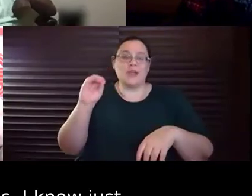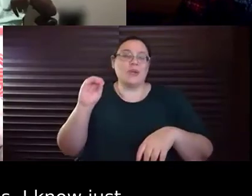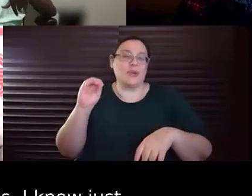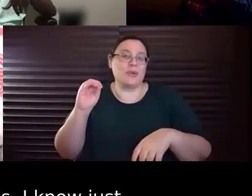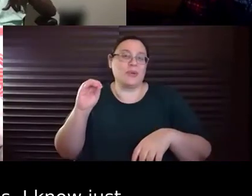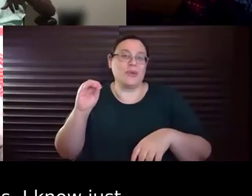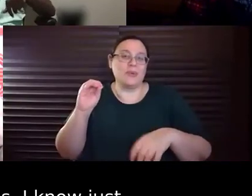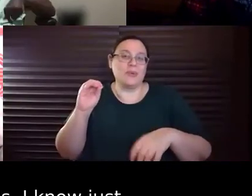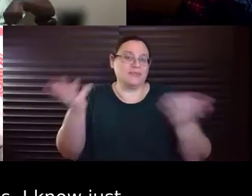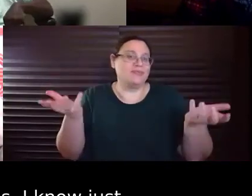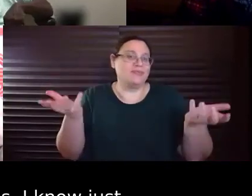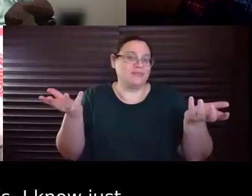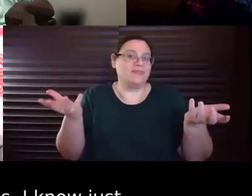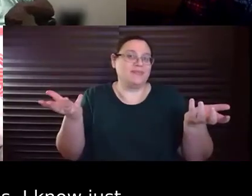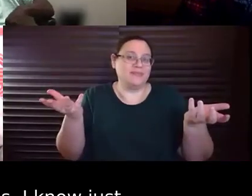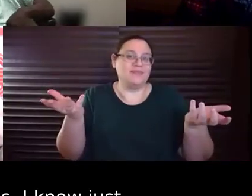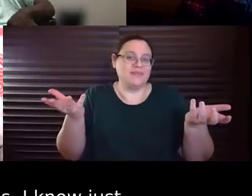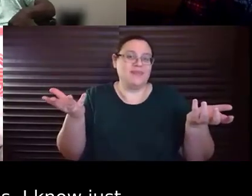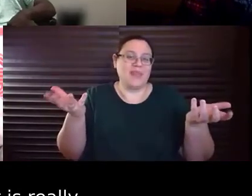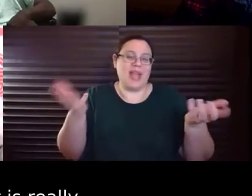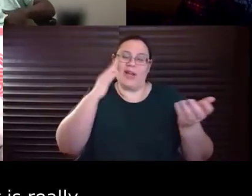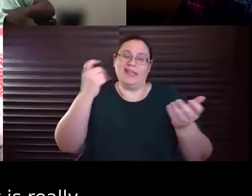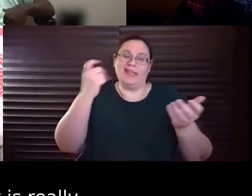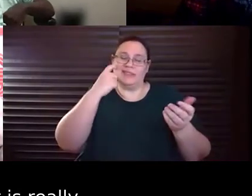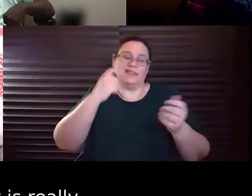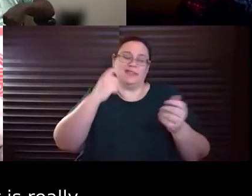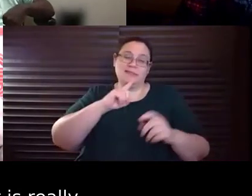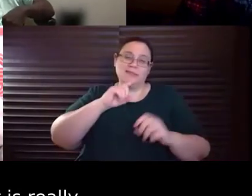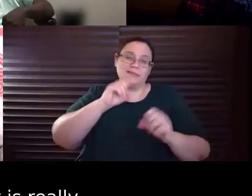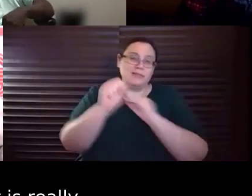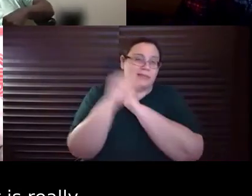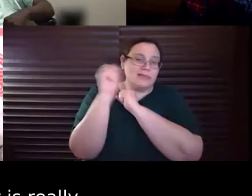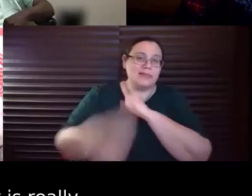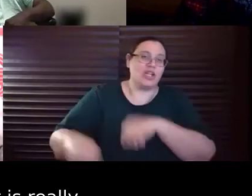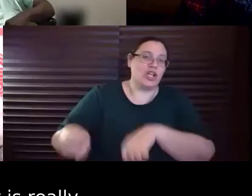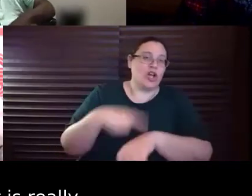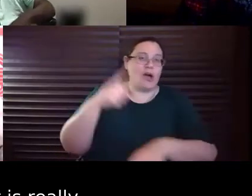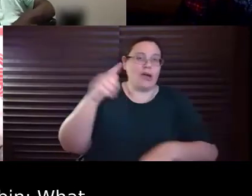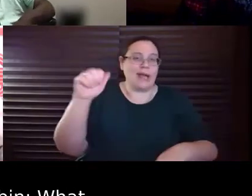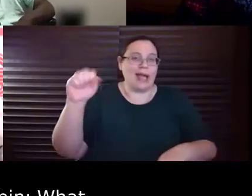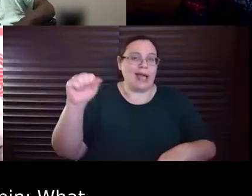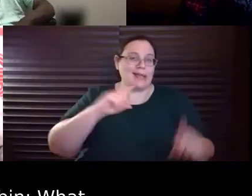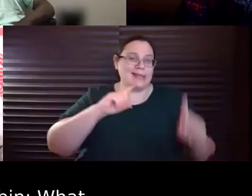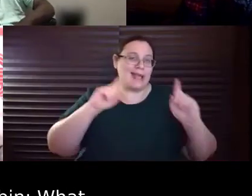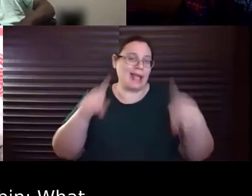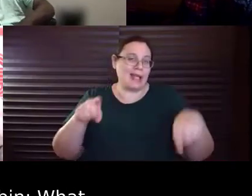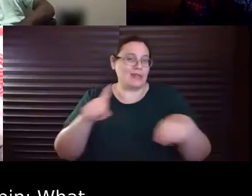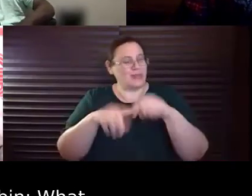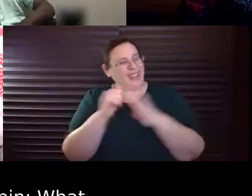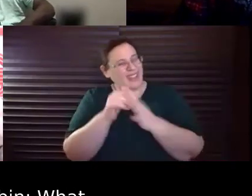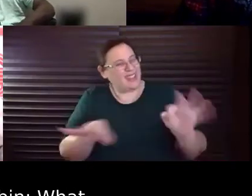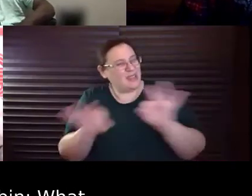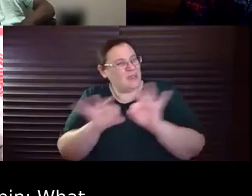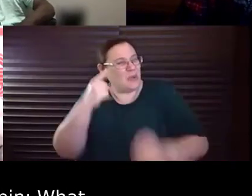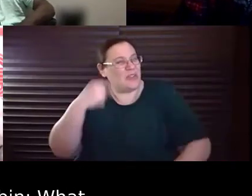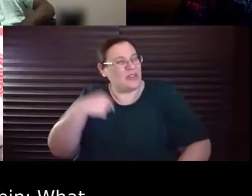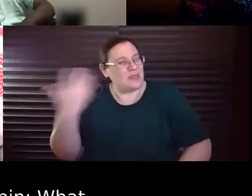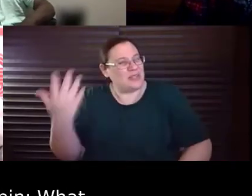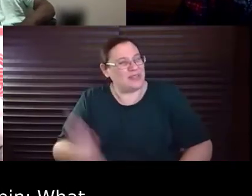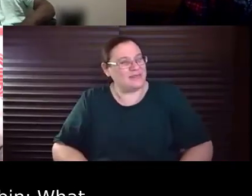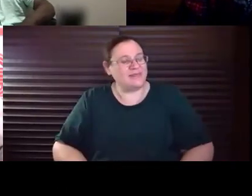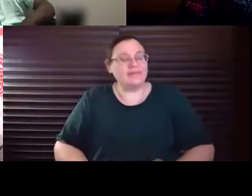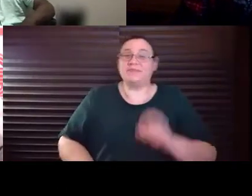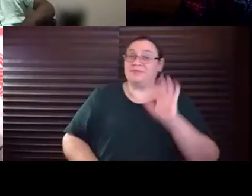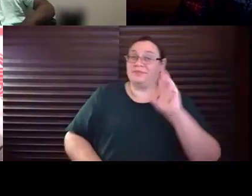I know I just gave a long ass answer, but that's really important to me. So, what about you,